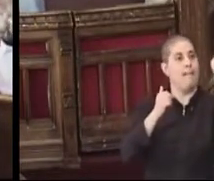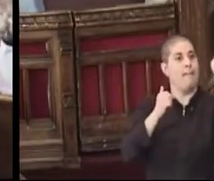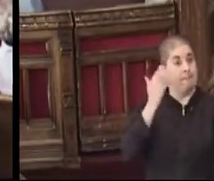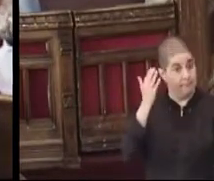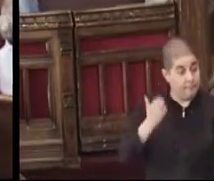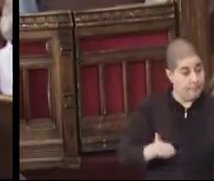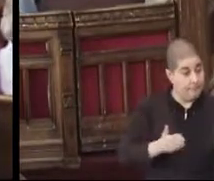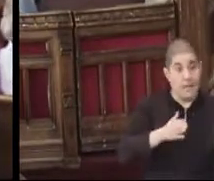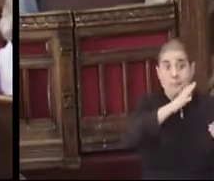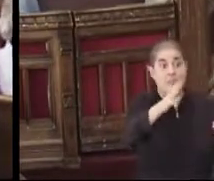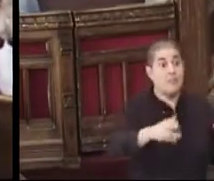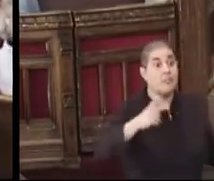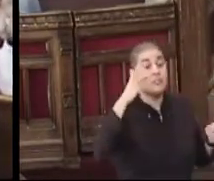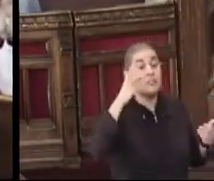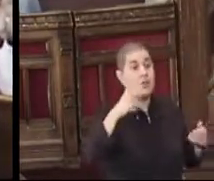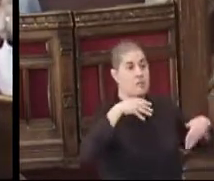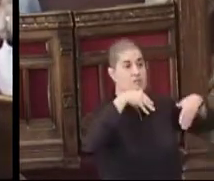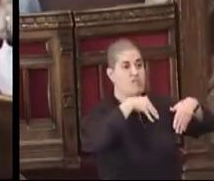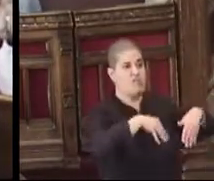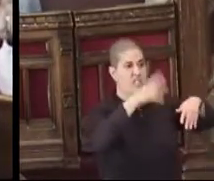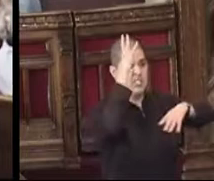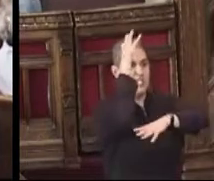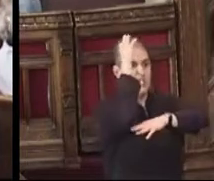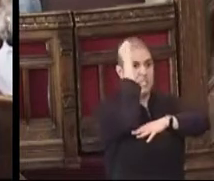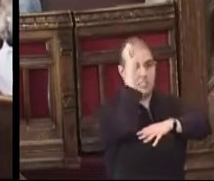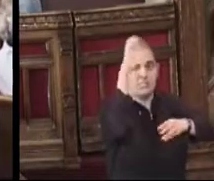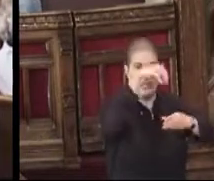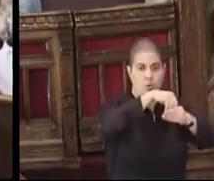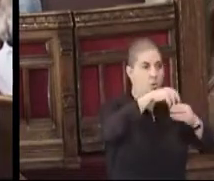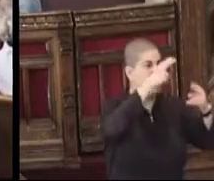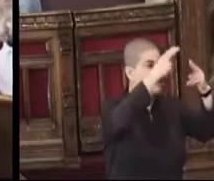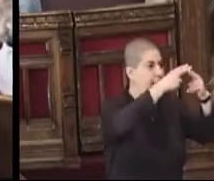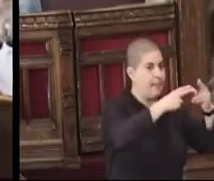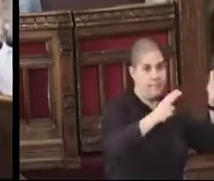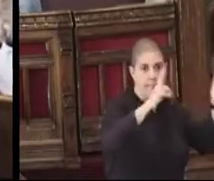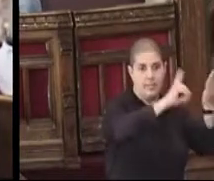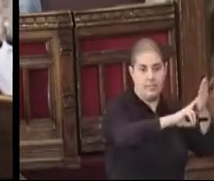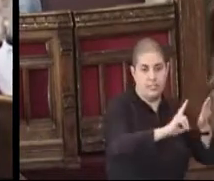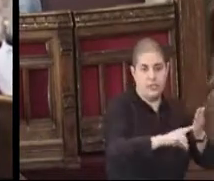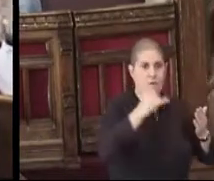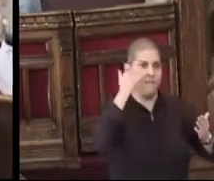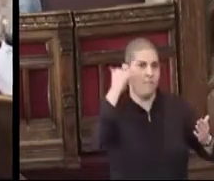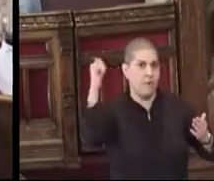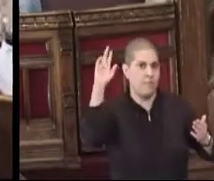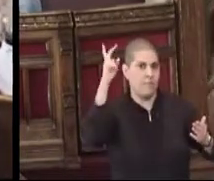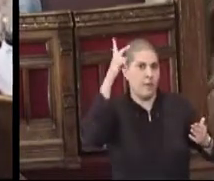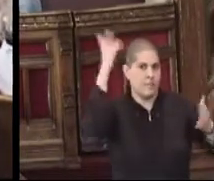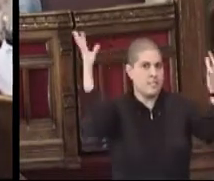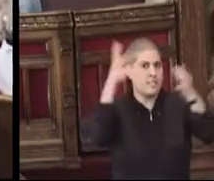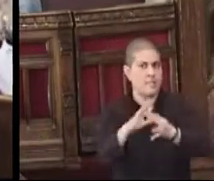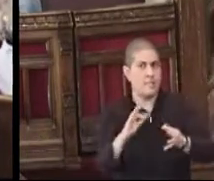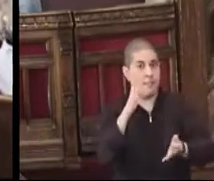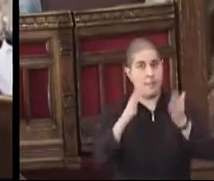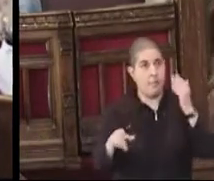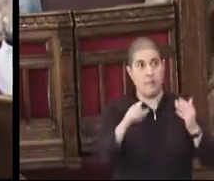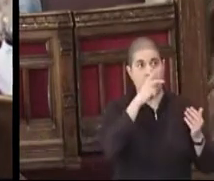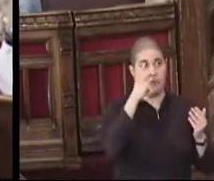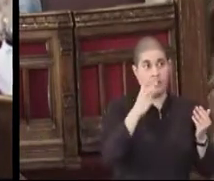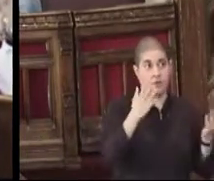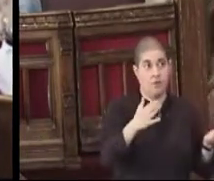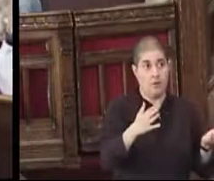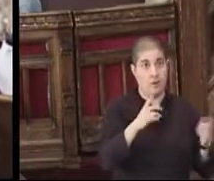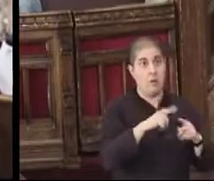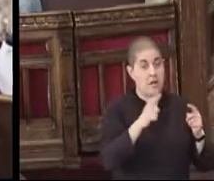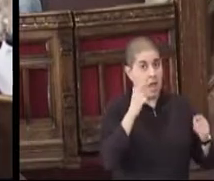Maybe you never saw yourself marching in a demonstration or signing a petition or calling a politician. But maybe now you